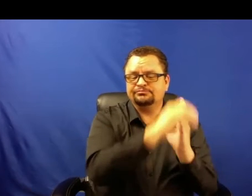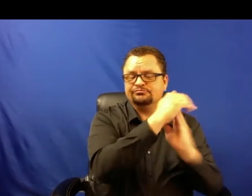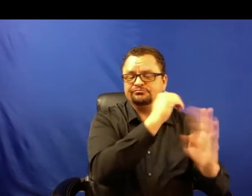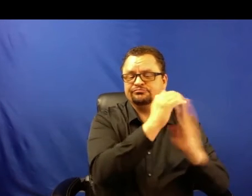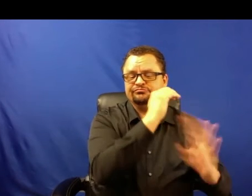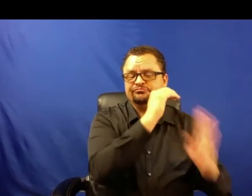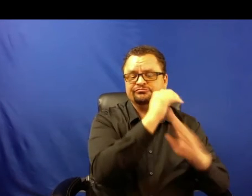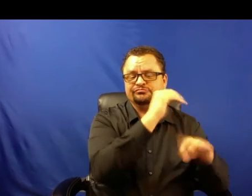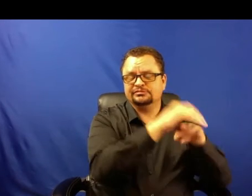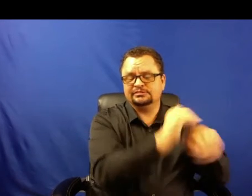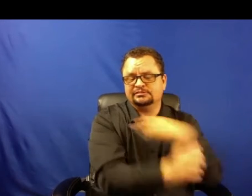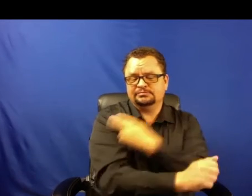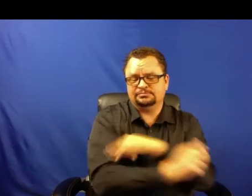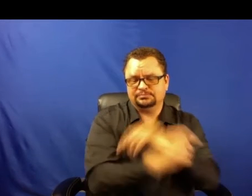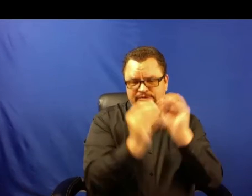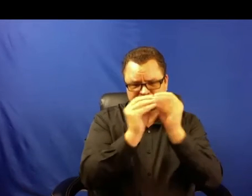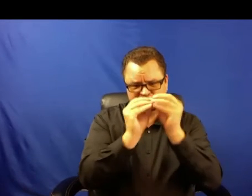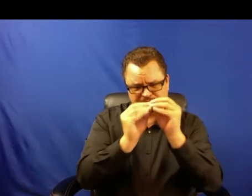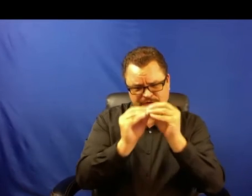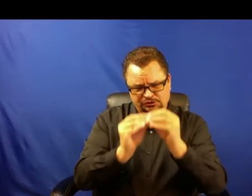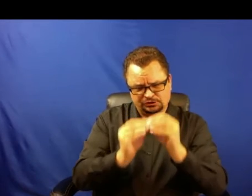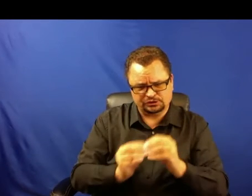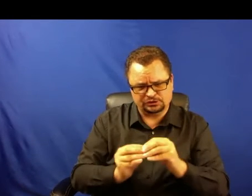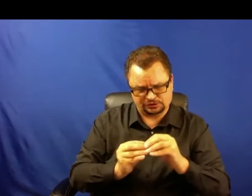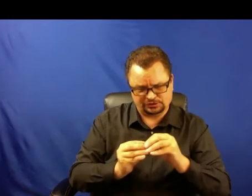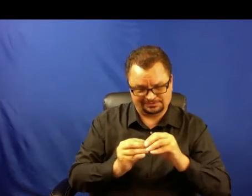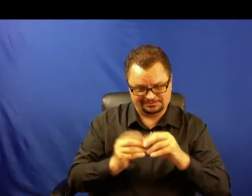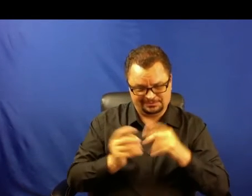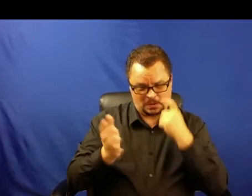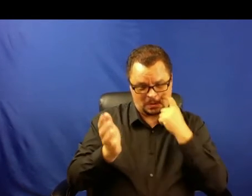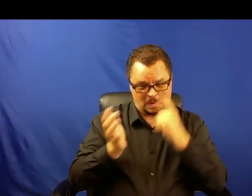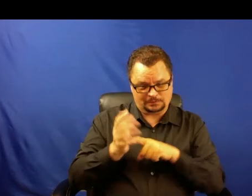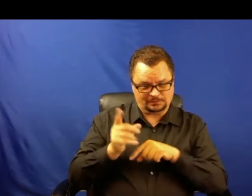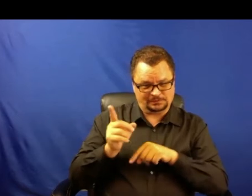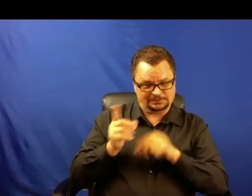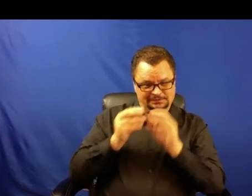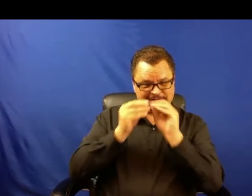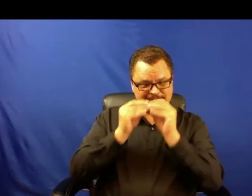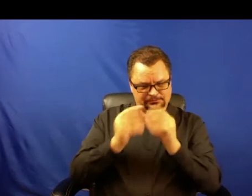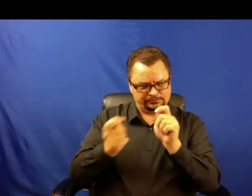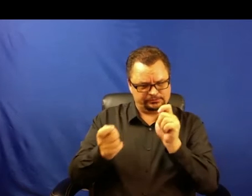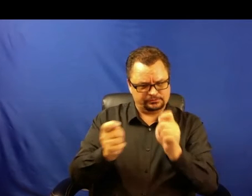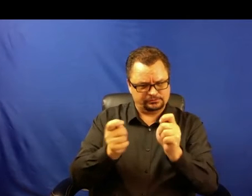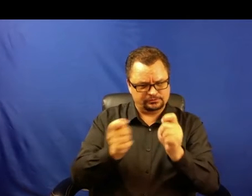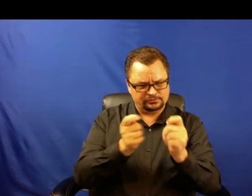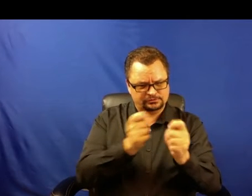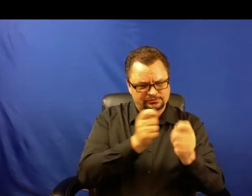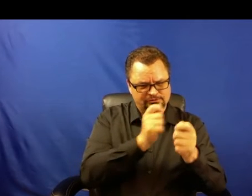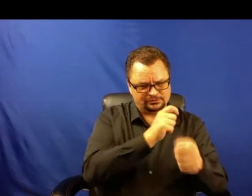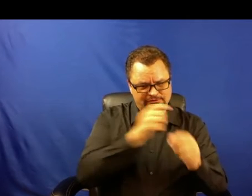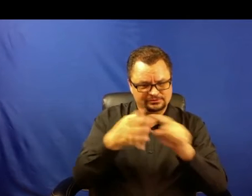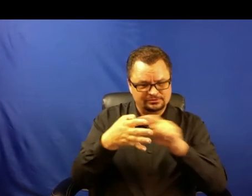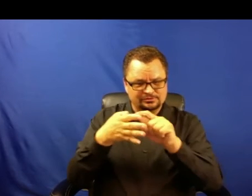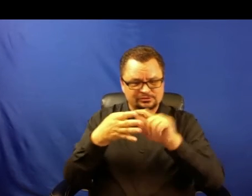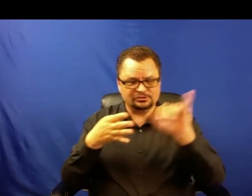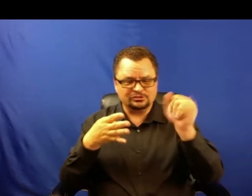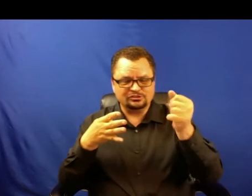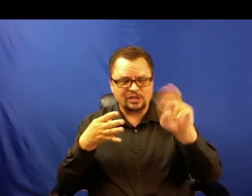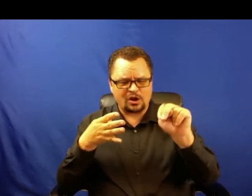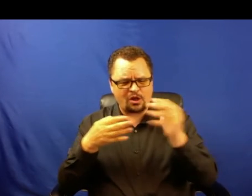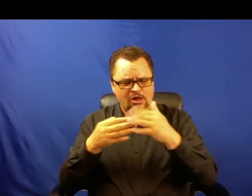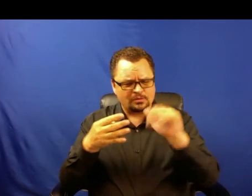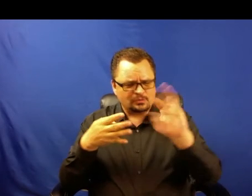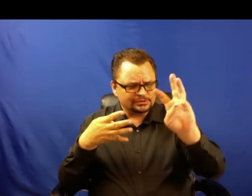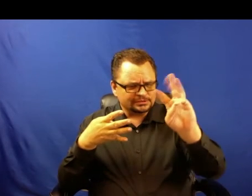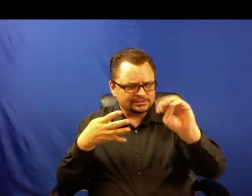is that early in January, more than half of, almost 60% of hospital admissions were among the 60 and above. And again, we